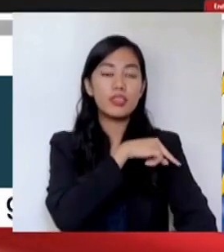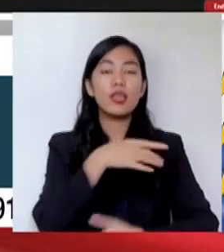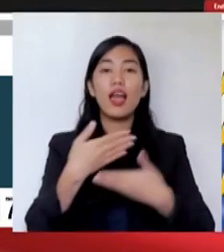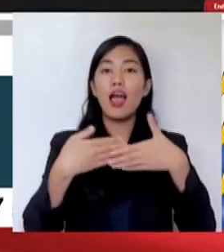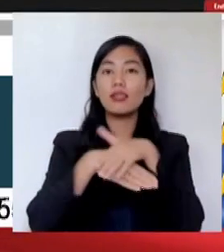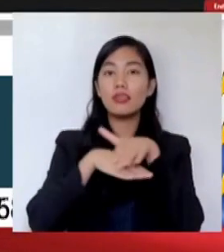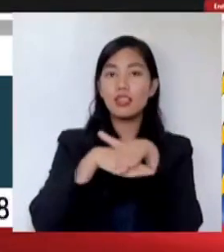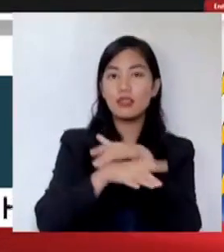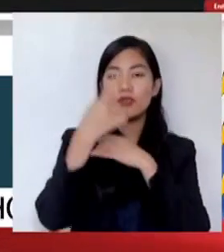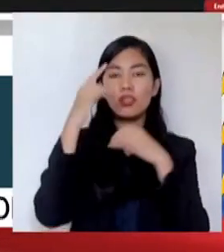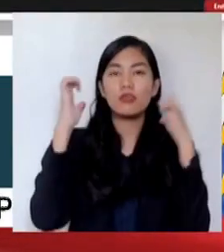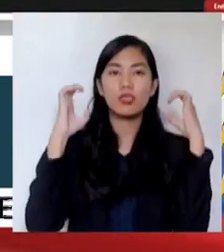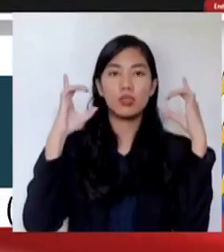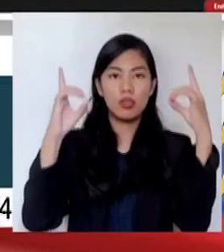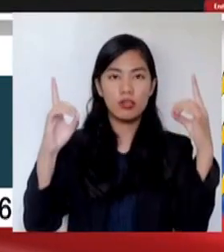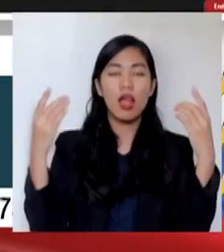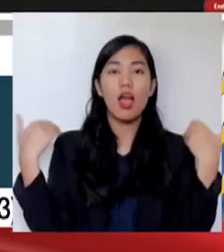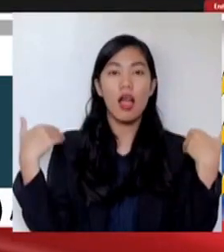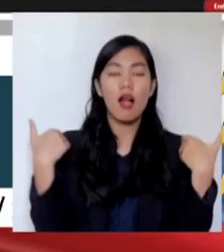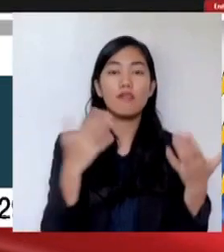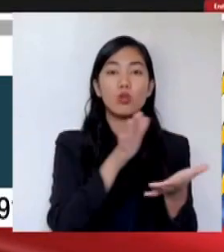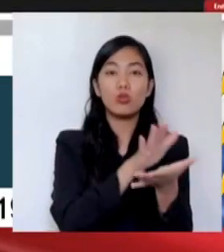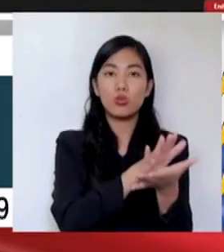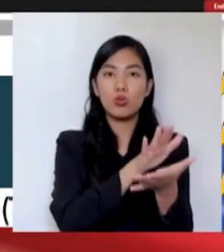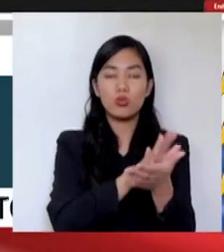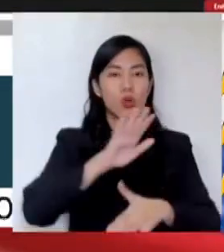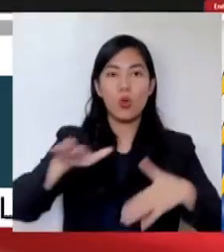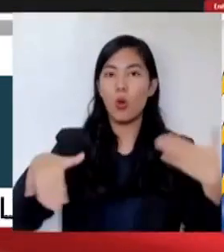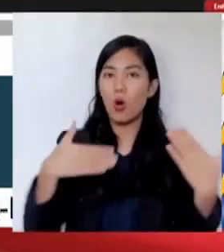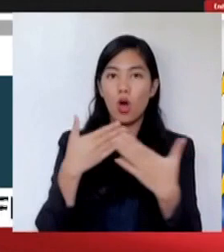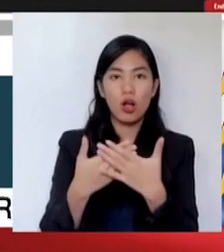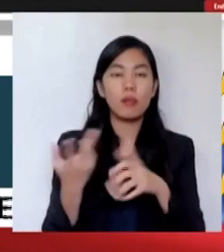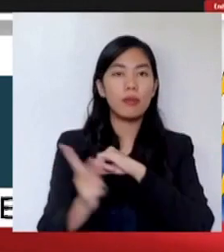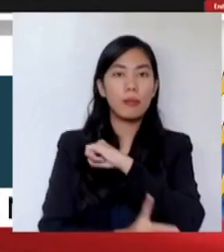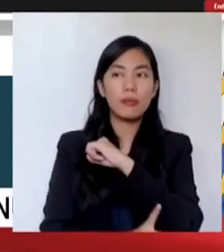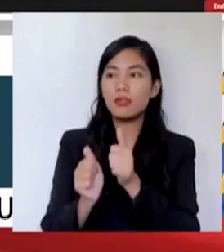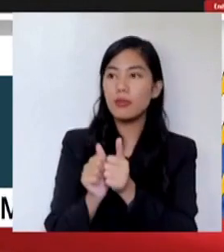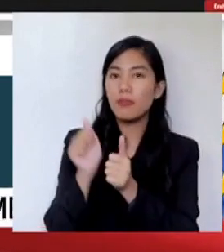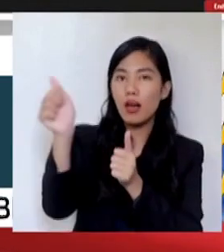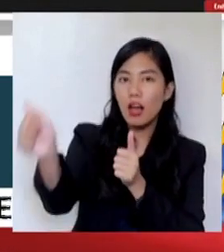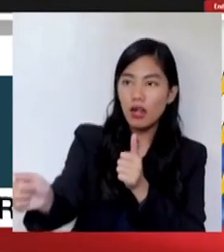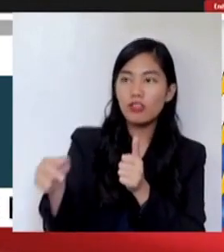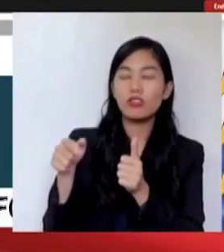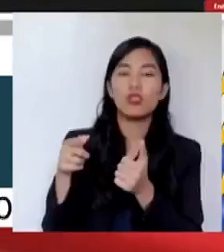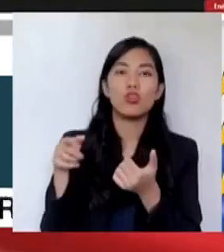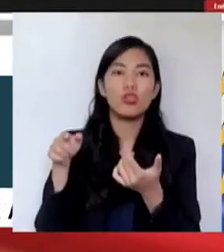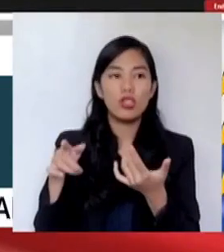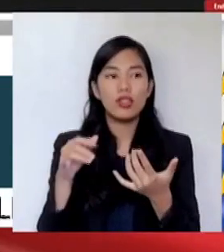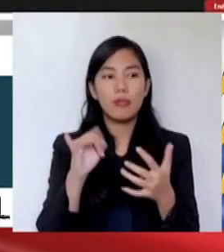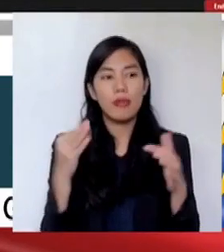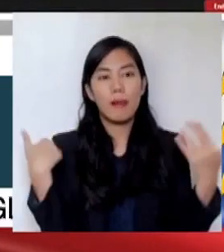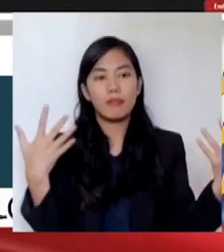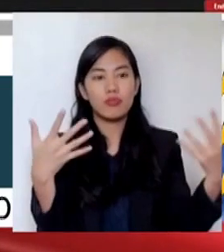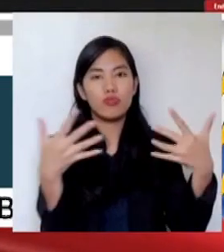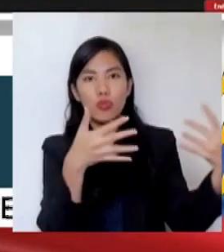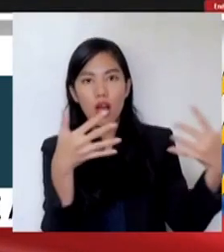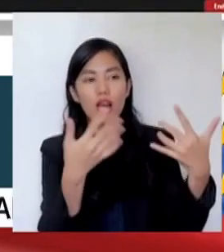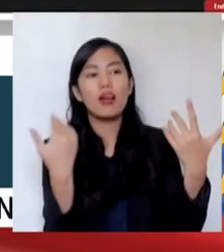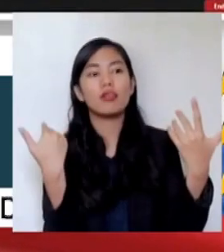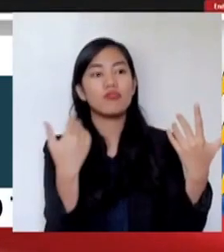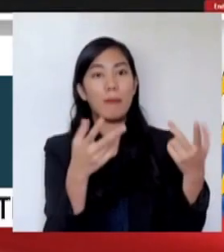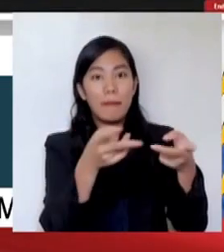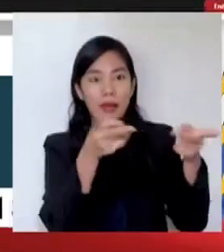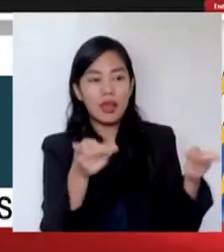ng geographically isolated, disadvantaged at conflict-affected areas. May pagkakataon para sa ating